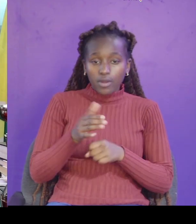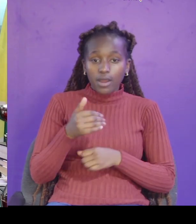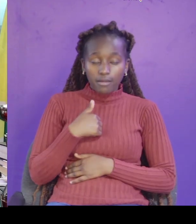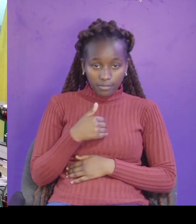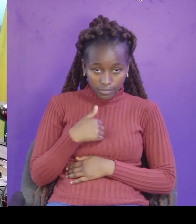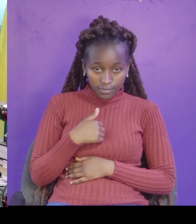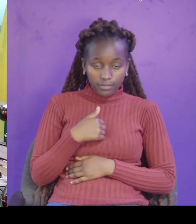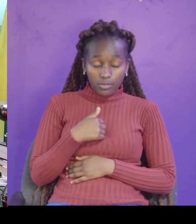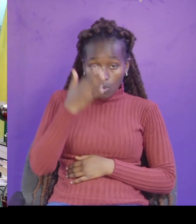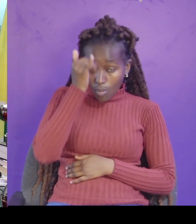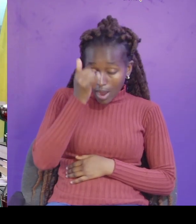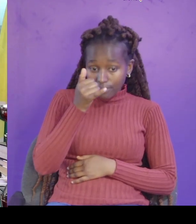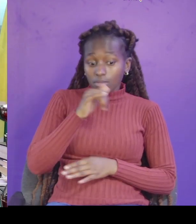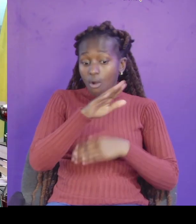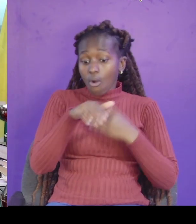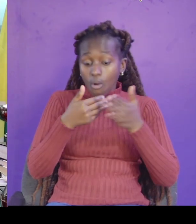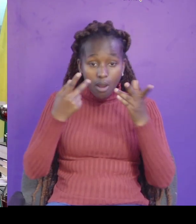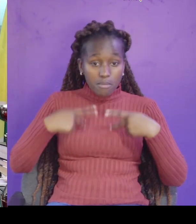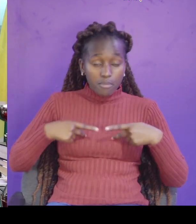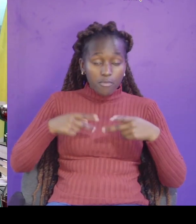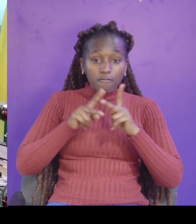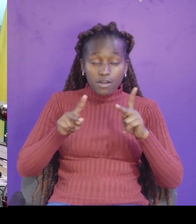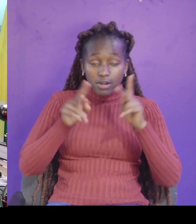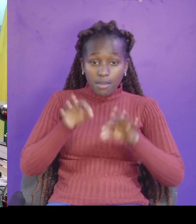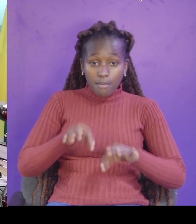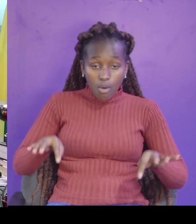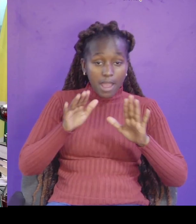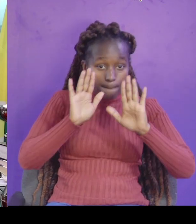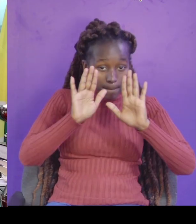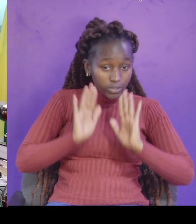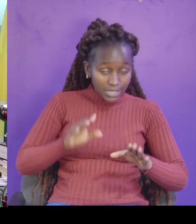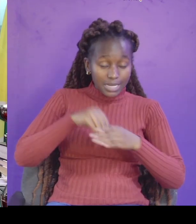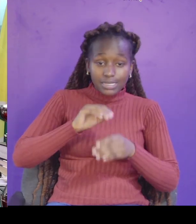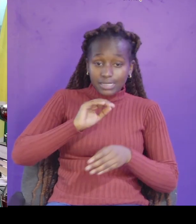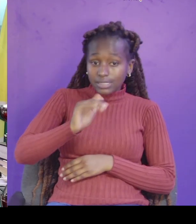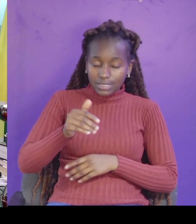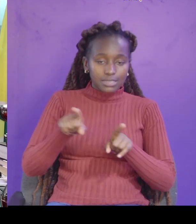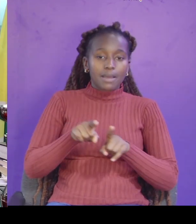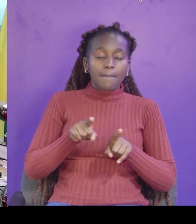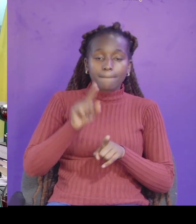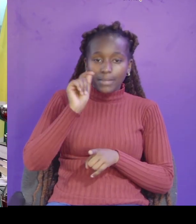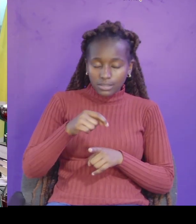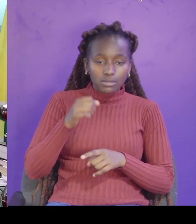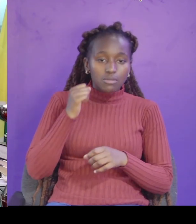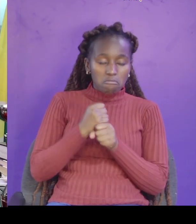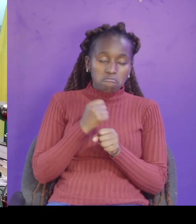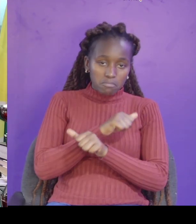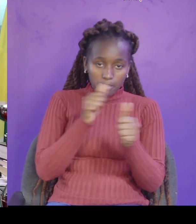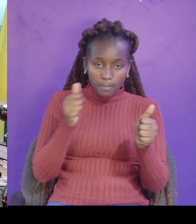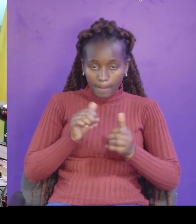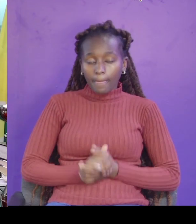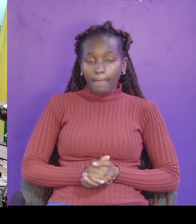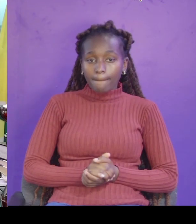people in this city and they play a very key role as far as environment is concerned. Maybe at least we